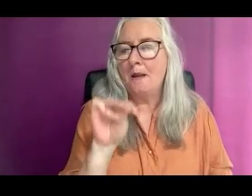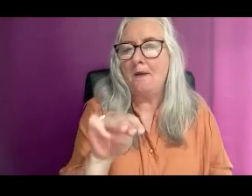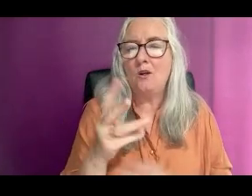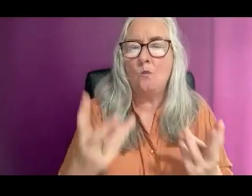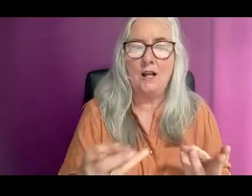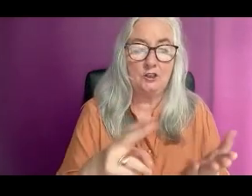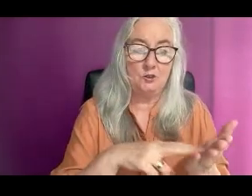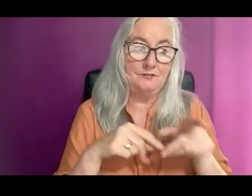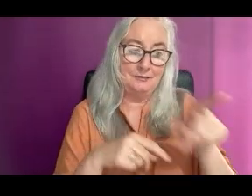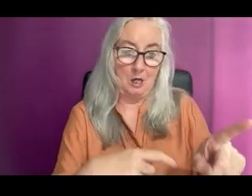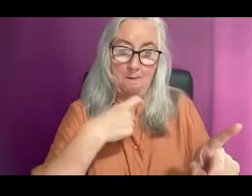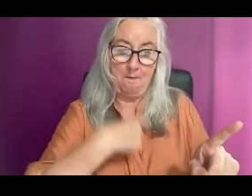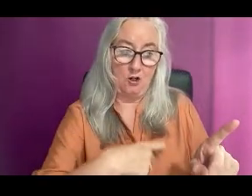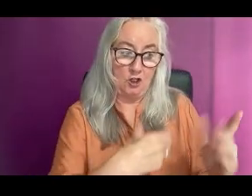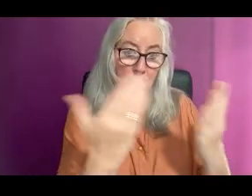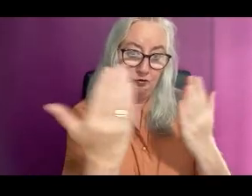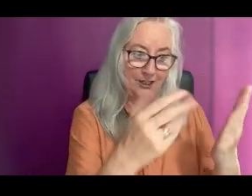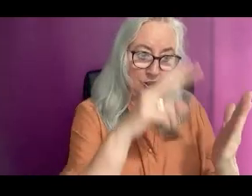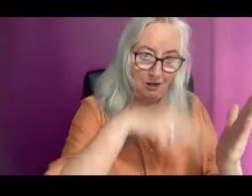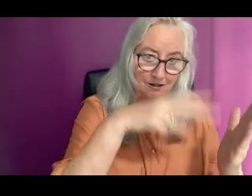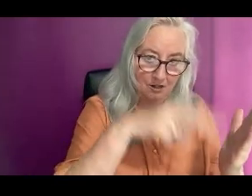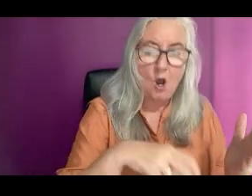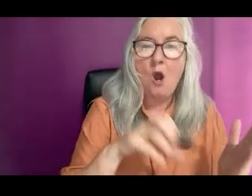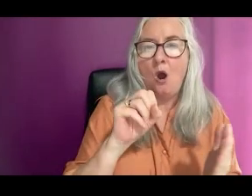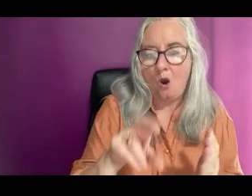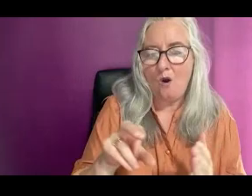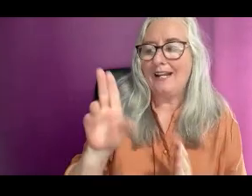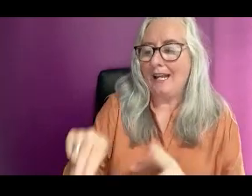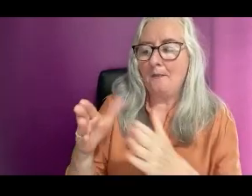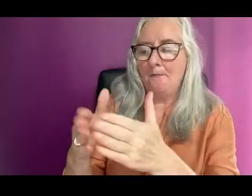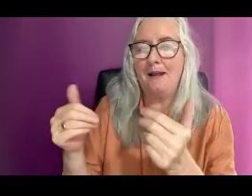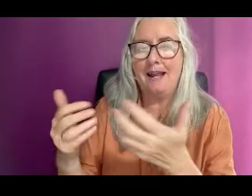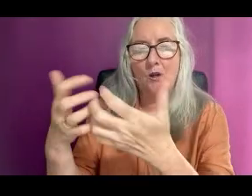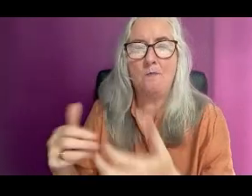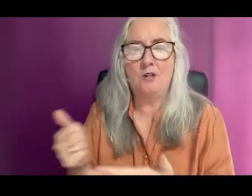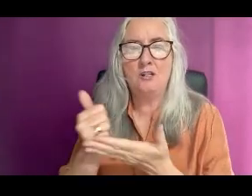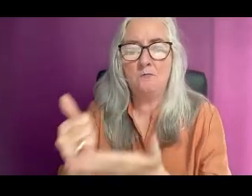reader, or if they want, they can purchase equipment to support them